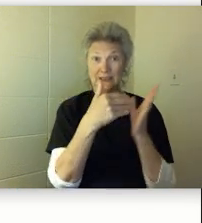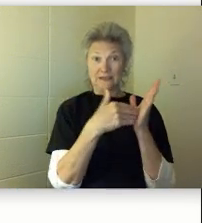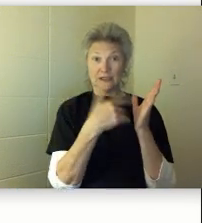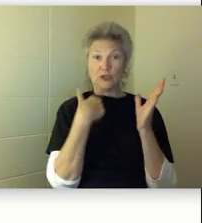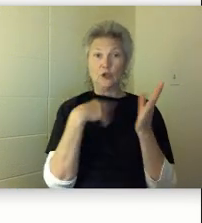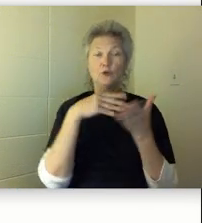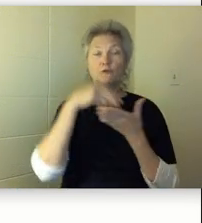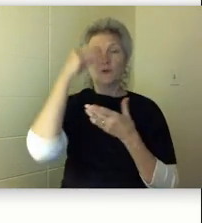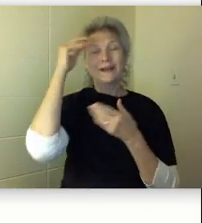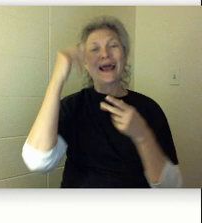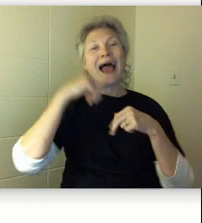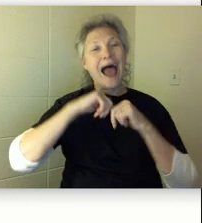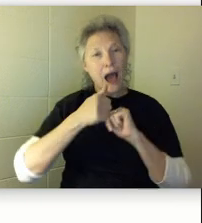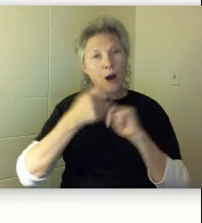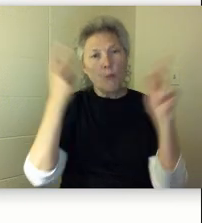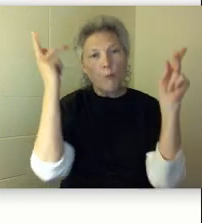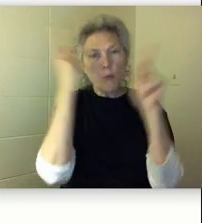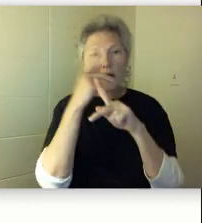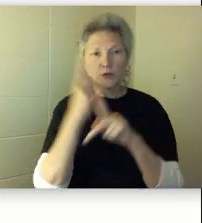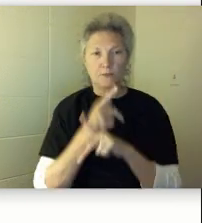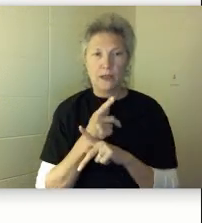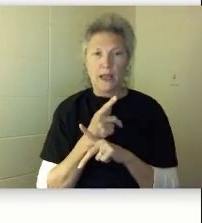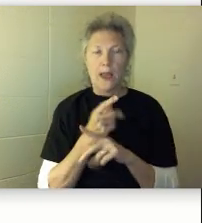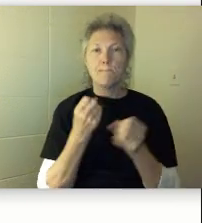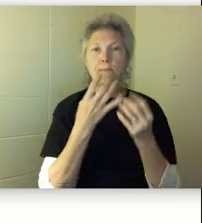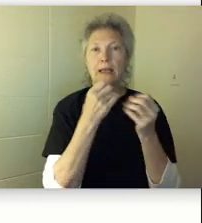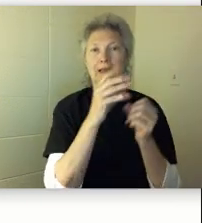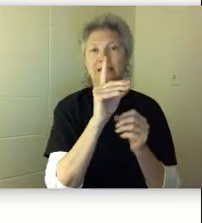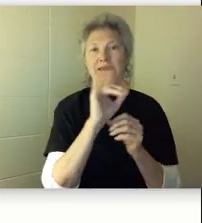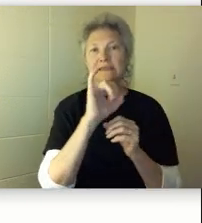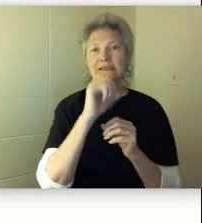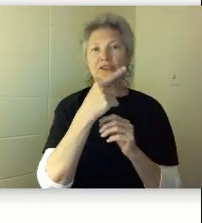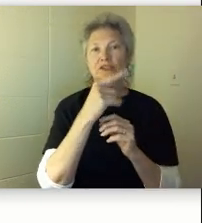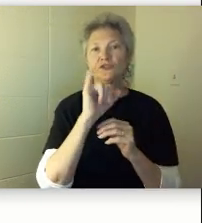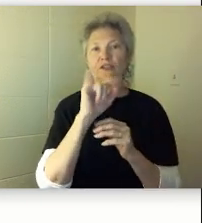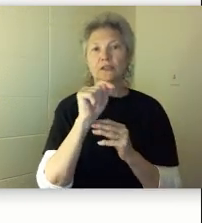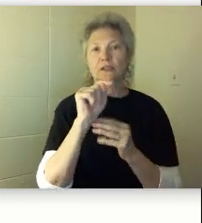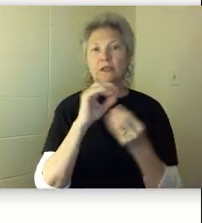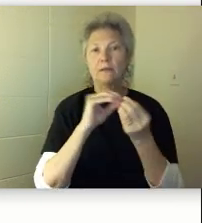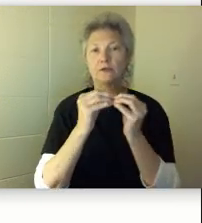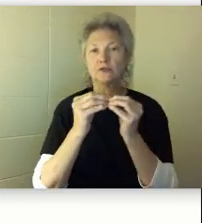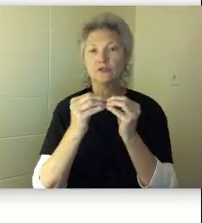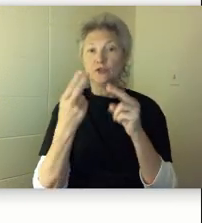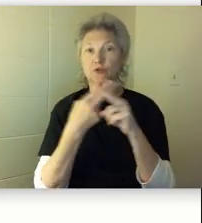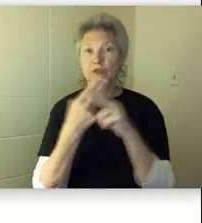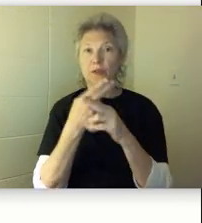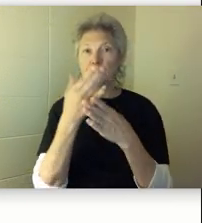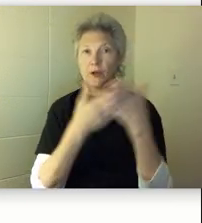you have learned how to multiply multi-digit numbers by using partial products.